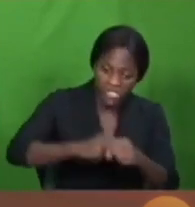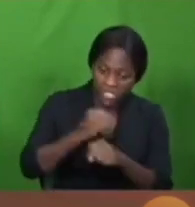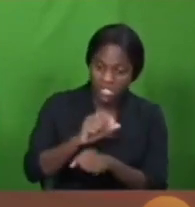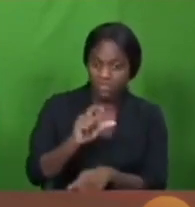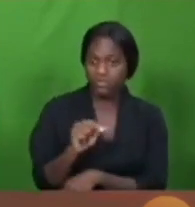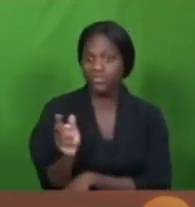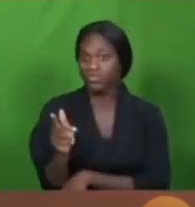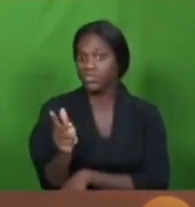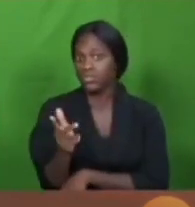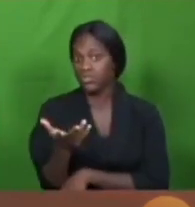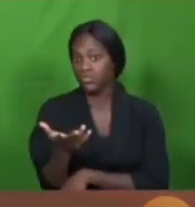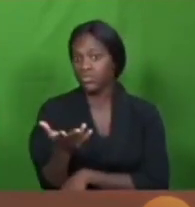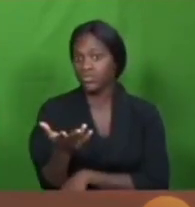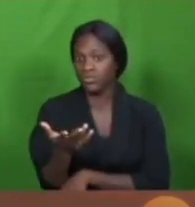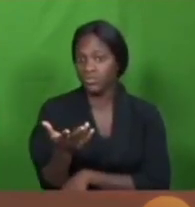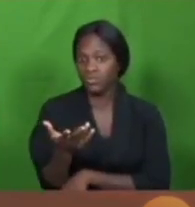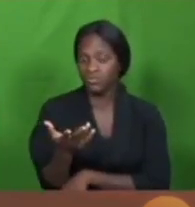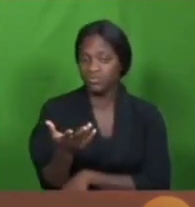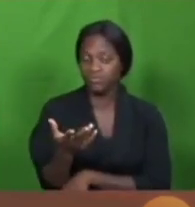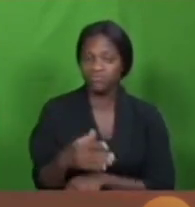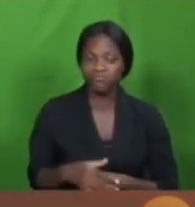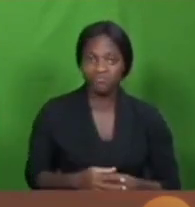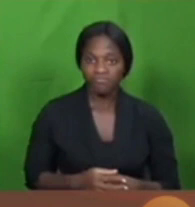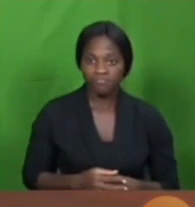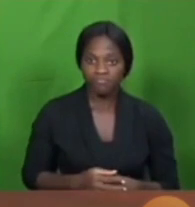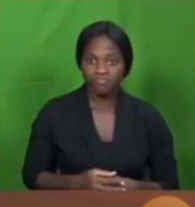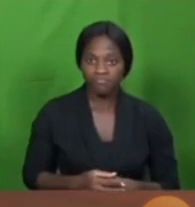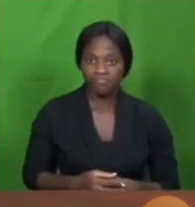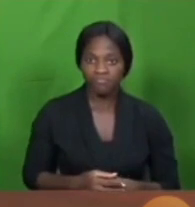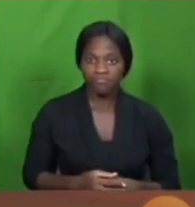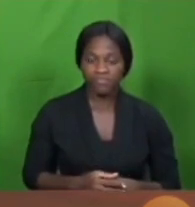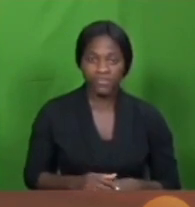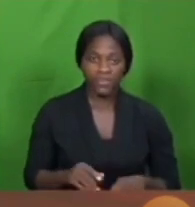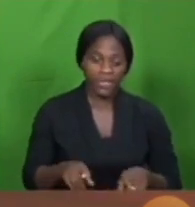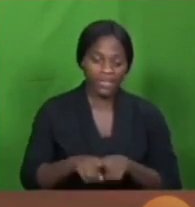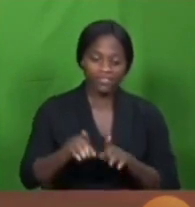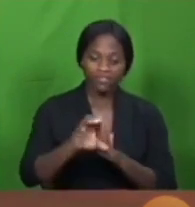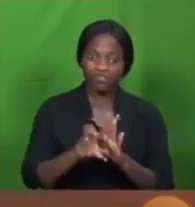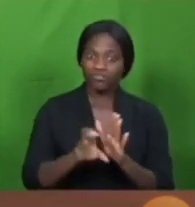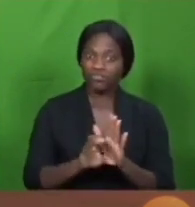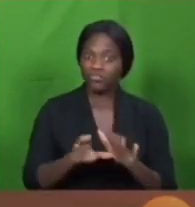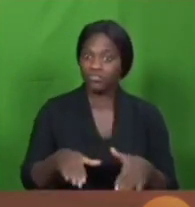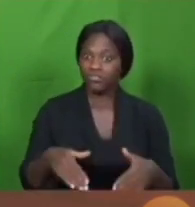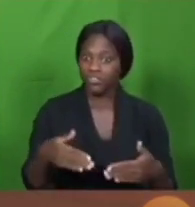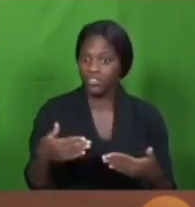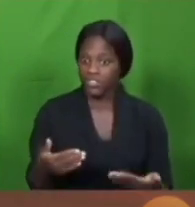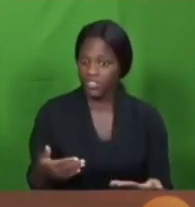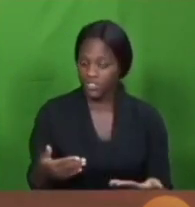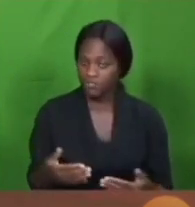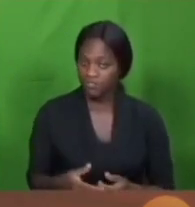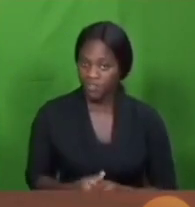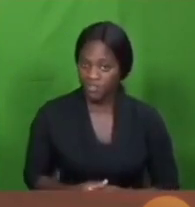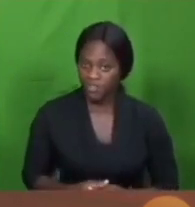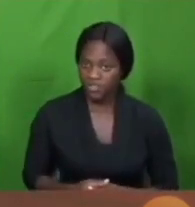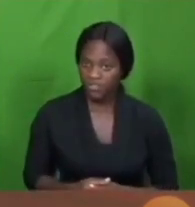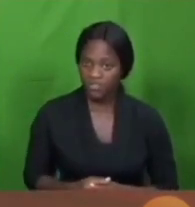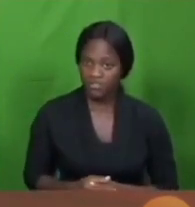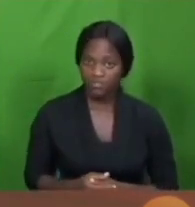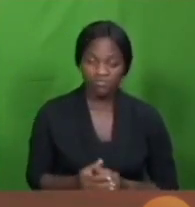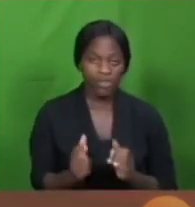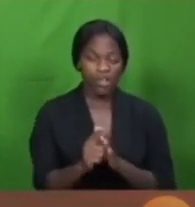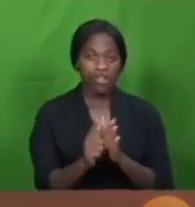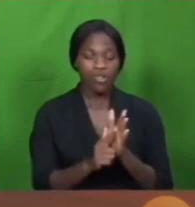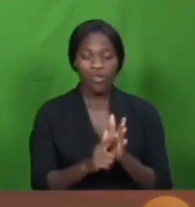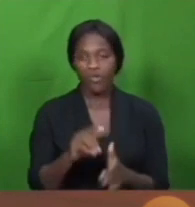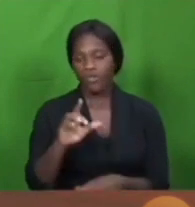thereafter, when it is introduced in the House, as the Constitution provides, the Speaker, with respect, Articles